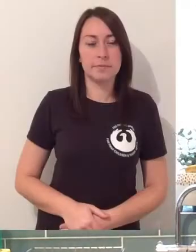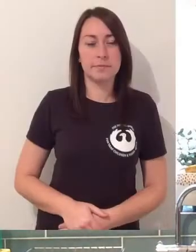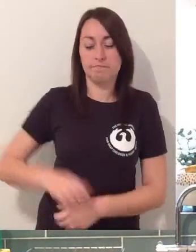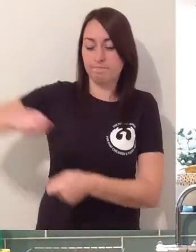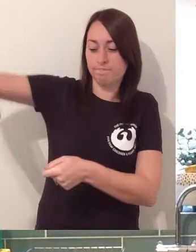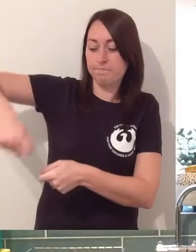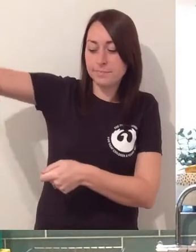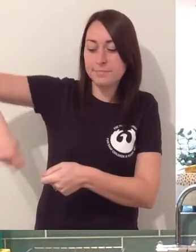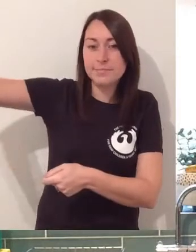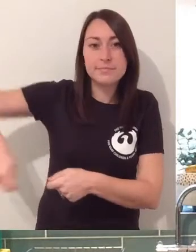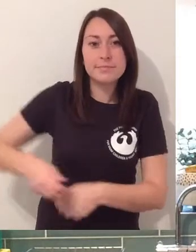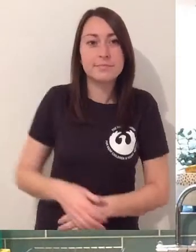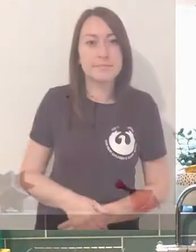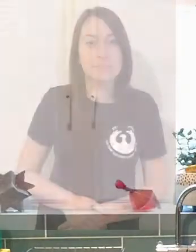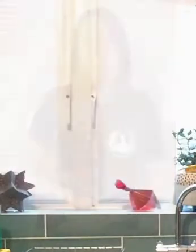Give that a stir.